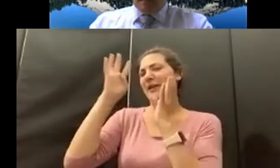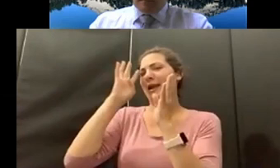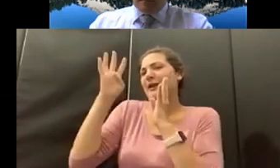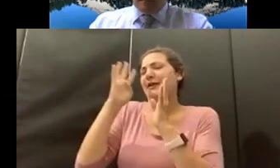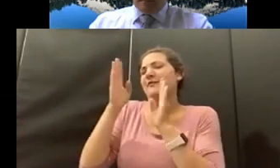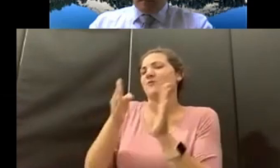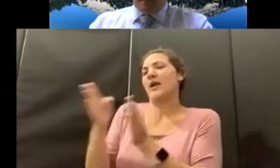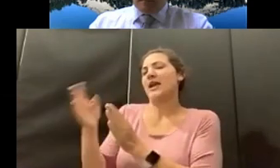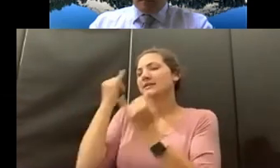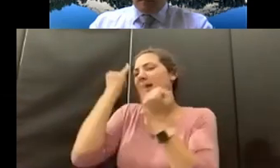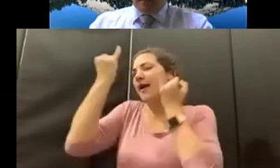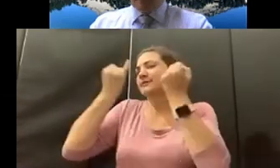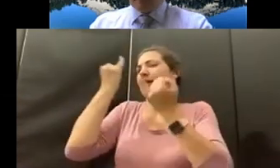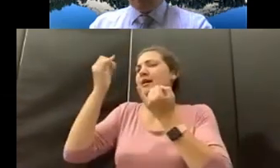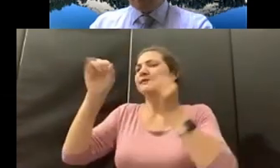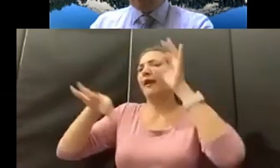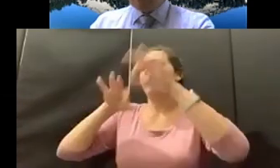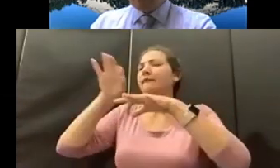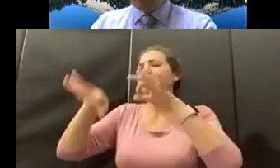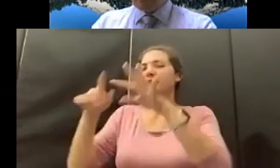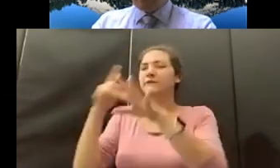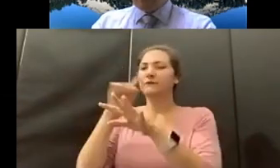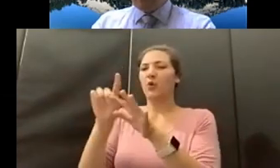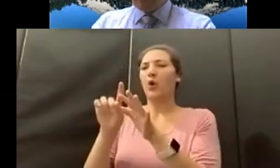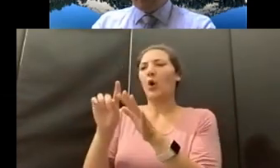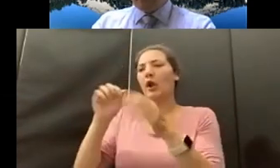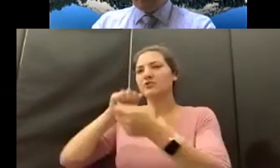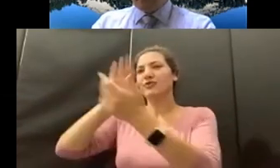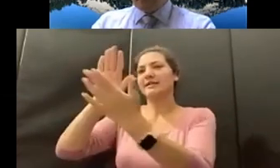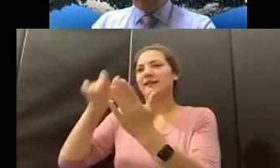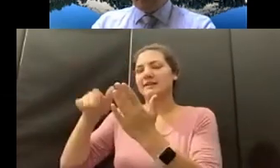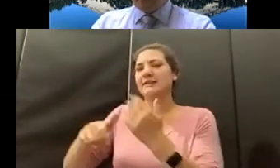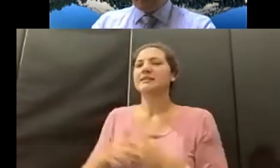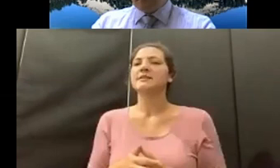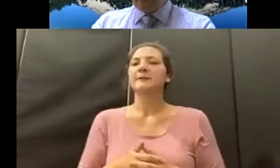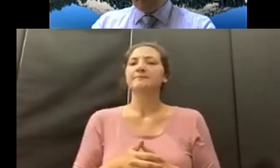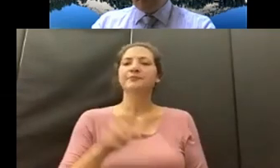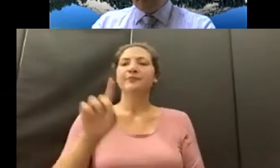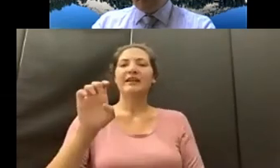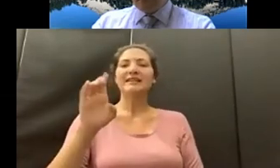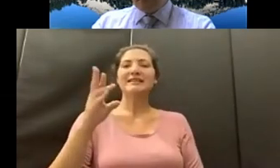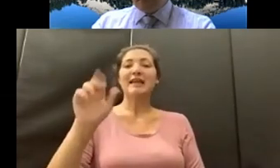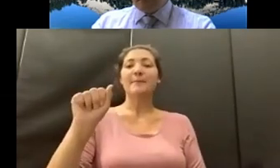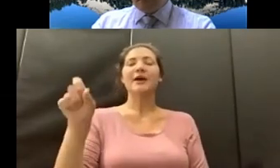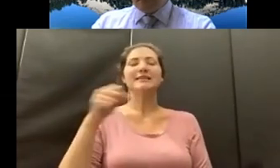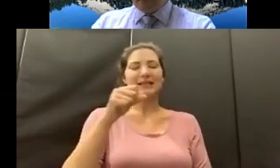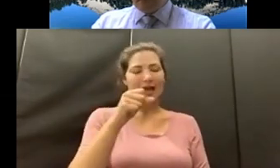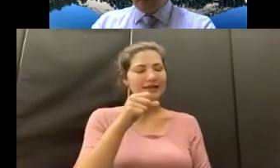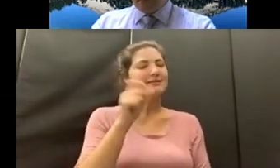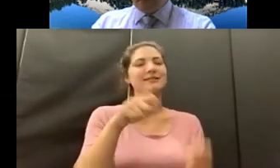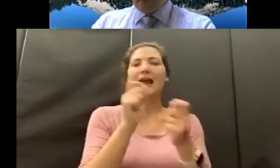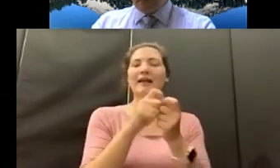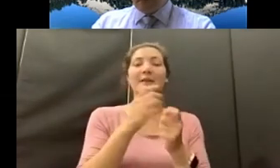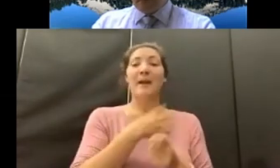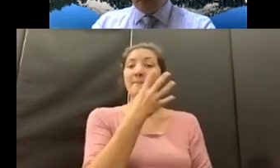the gal I was talking about that was helping my mom, she just moved back. Well, she moved to Chico. She can't afford anything more. I